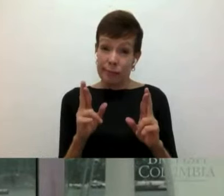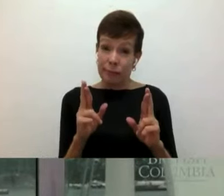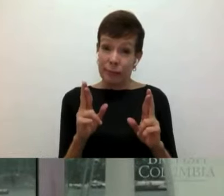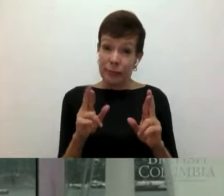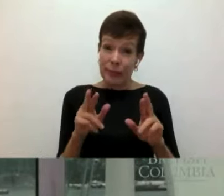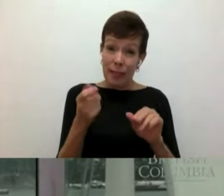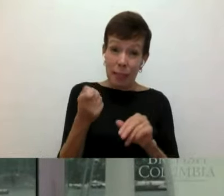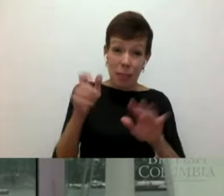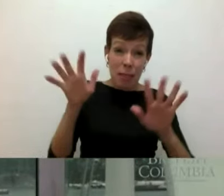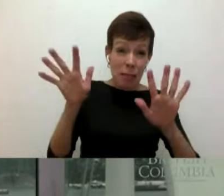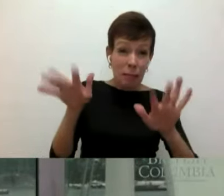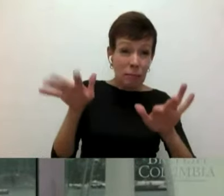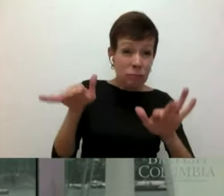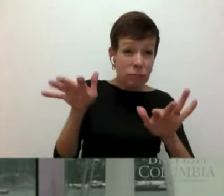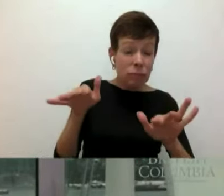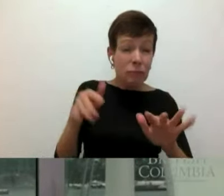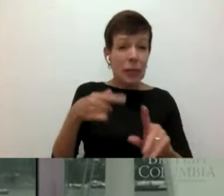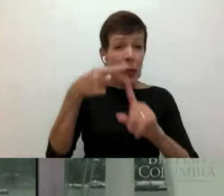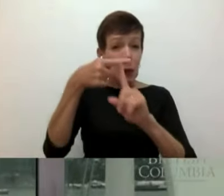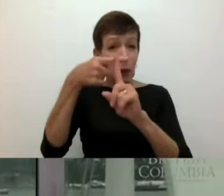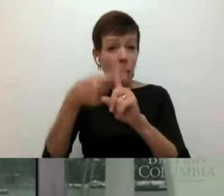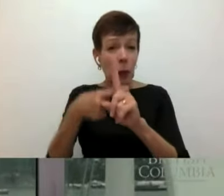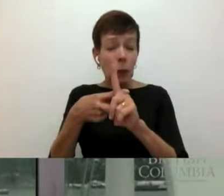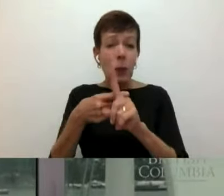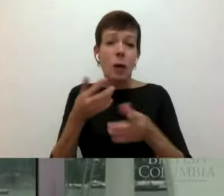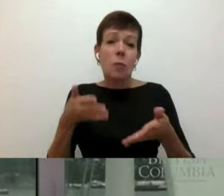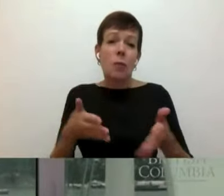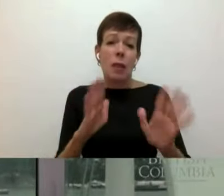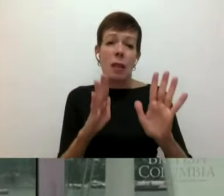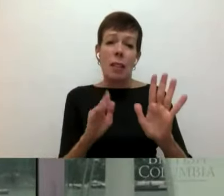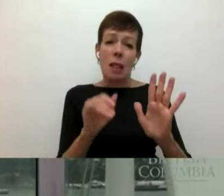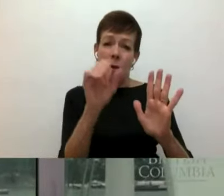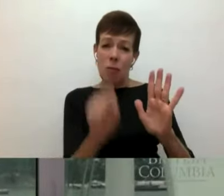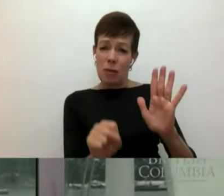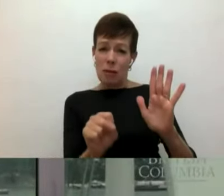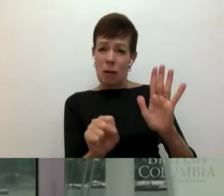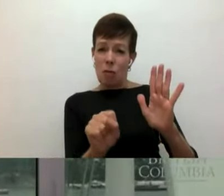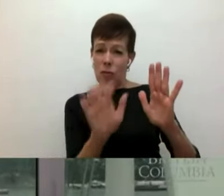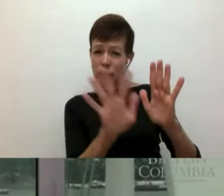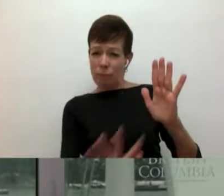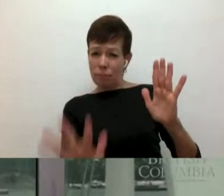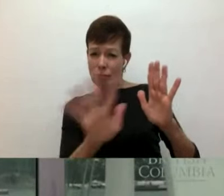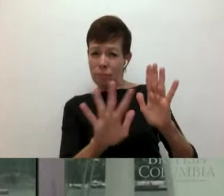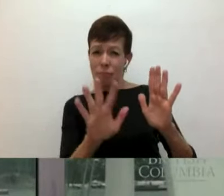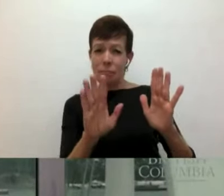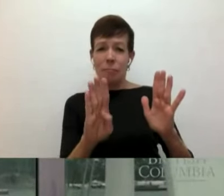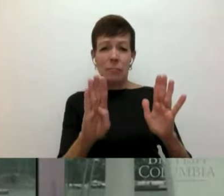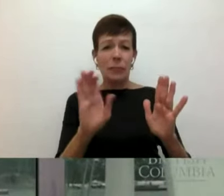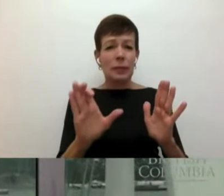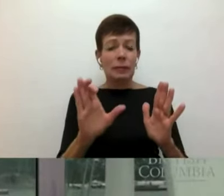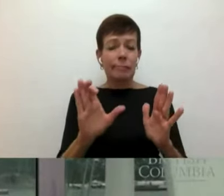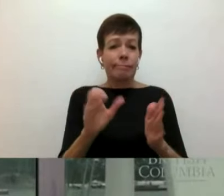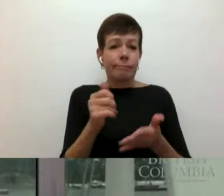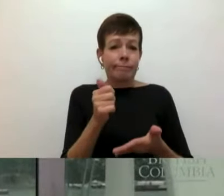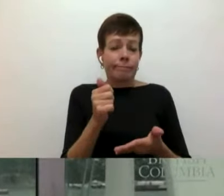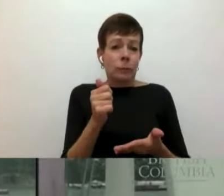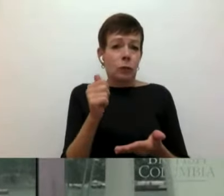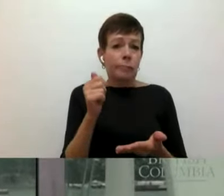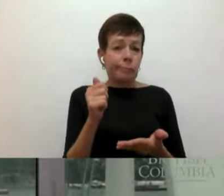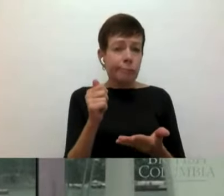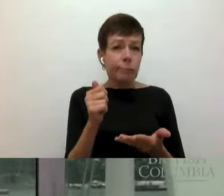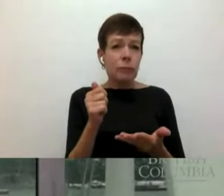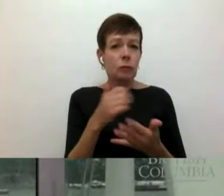So while the shift in weather will hopefully give our wildfire fighters and firefighters in the southern interior a bit of a